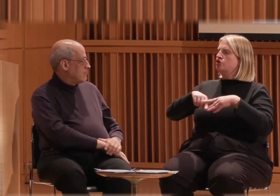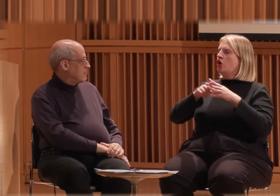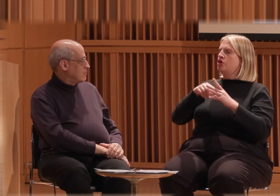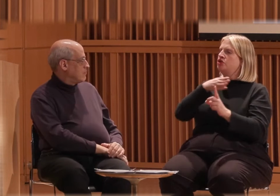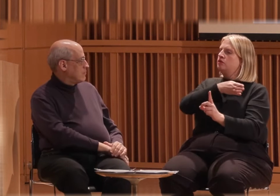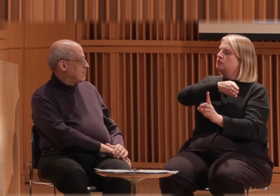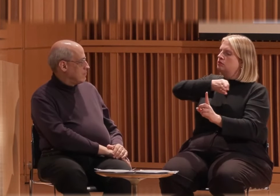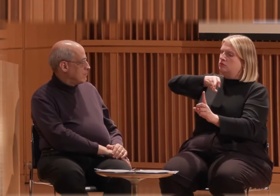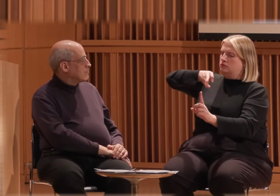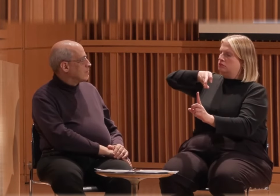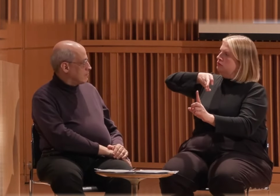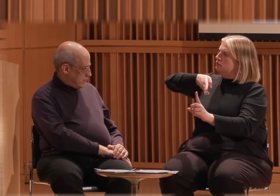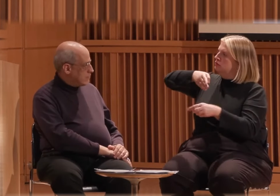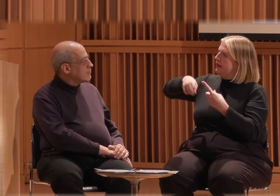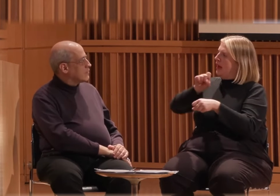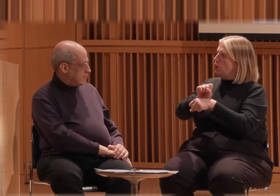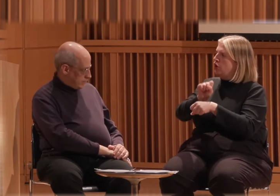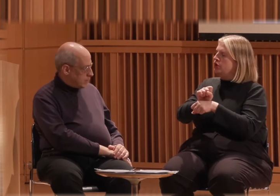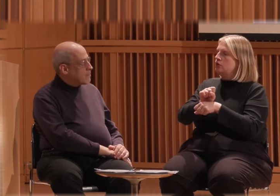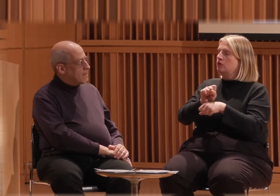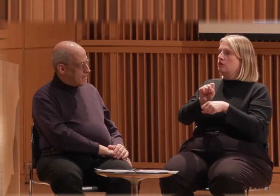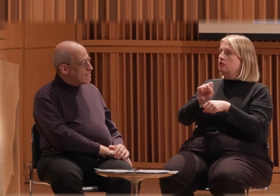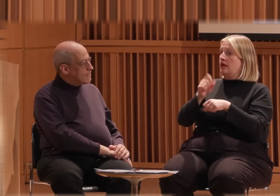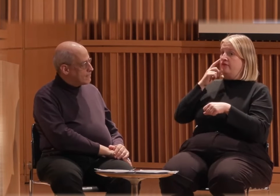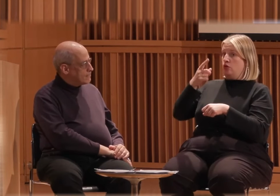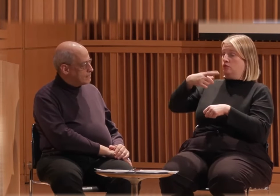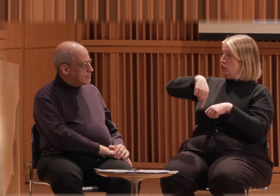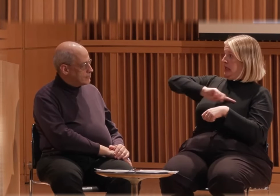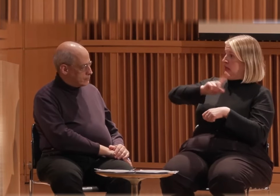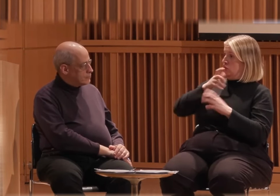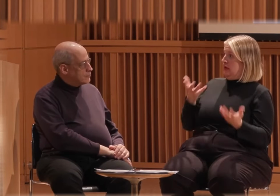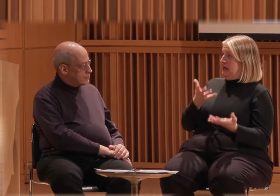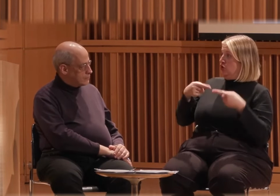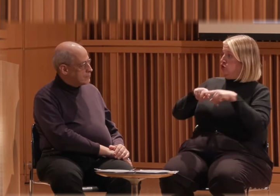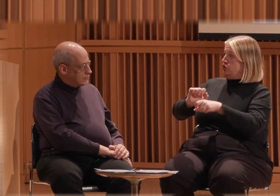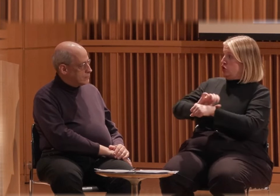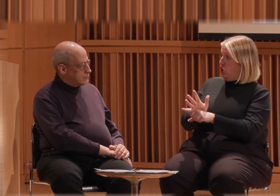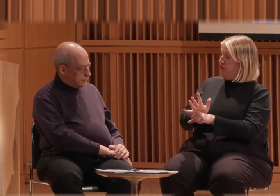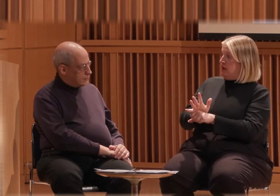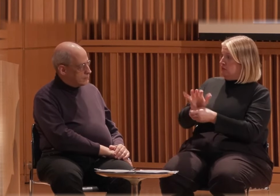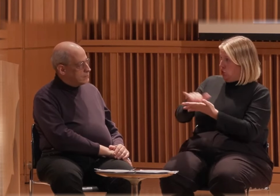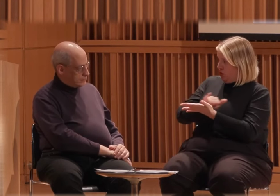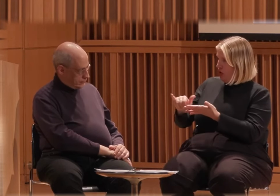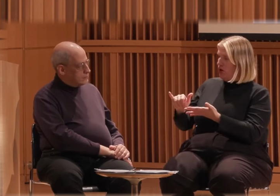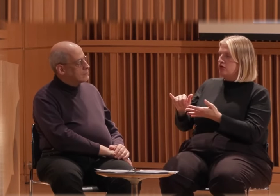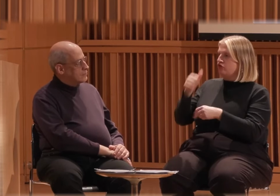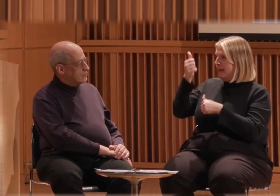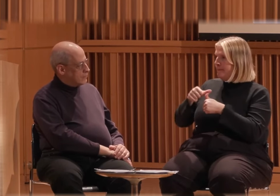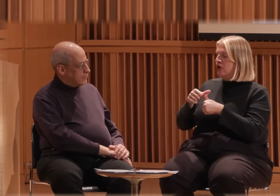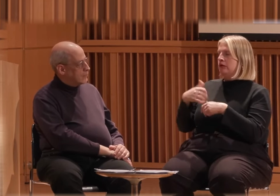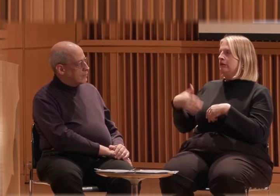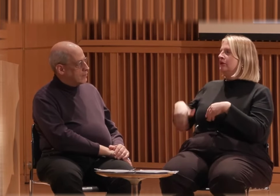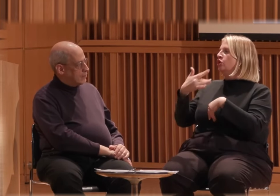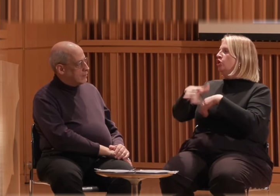regarding work, and we remember those of us who were here during the pandemic, the early